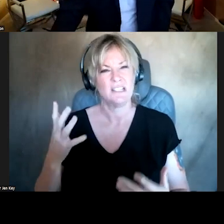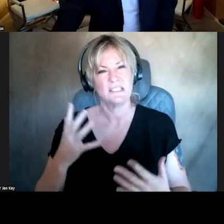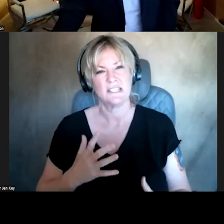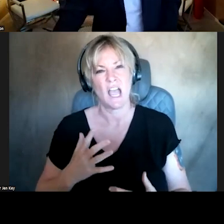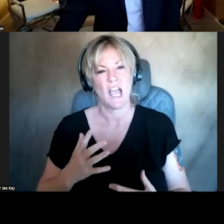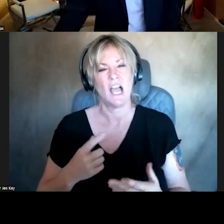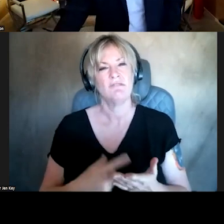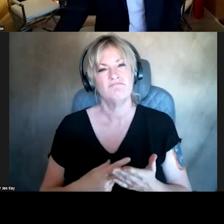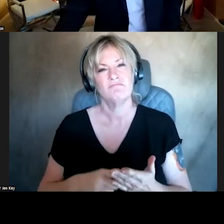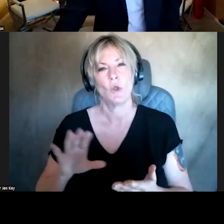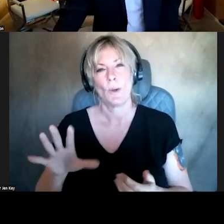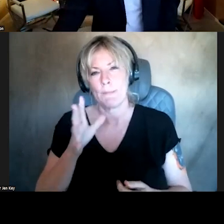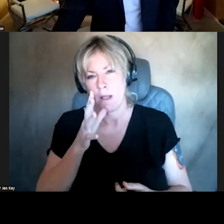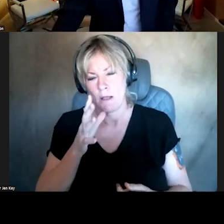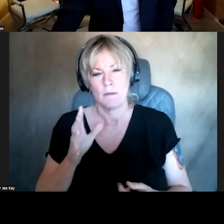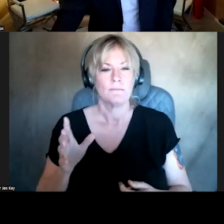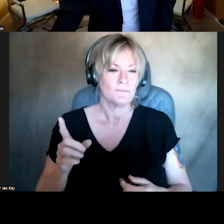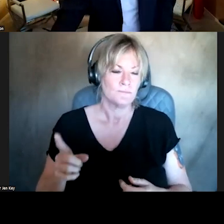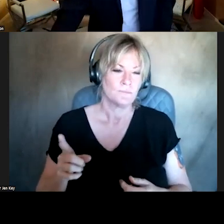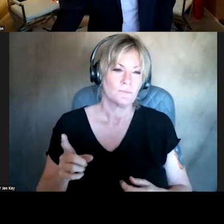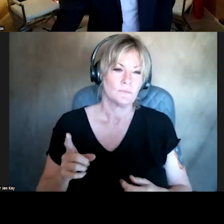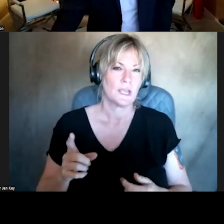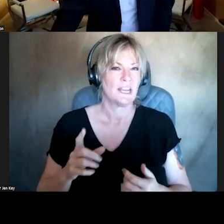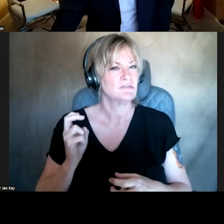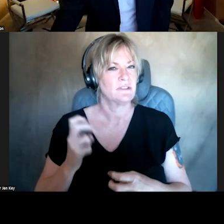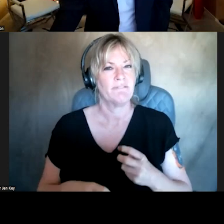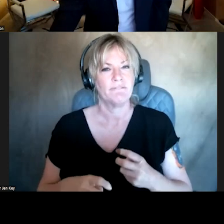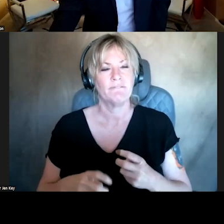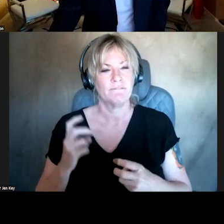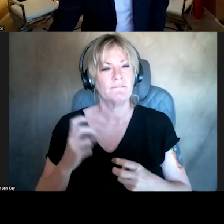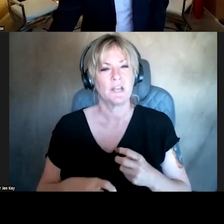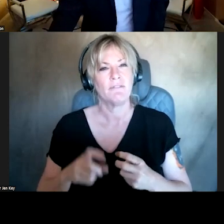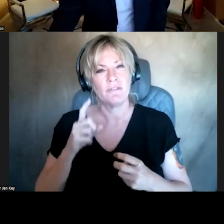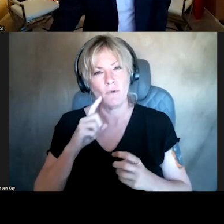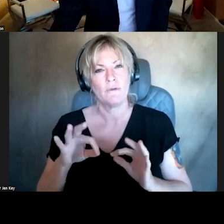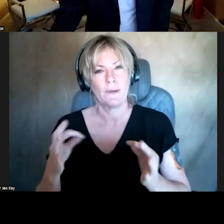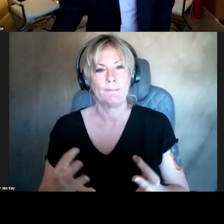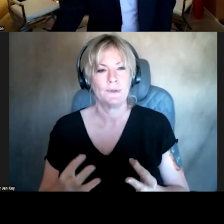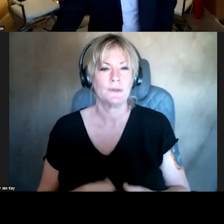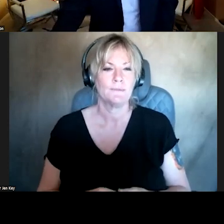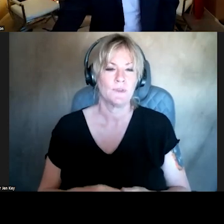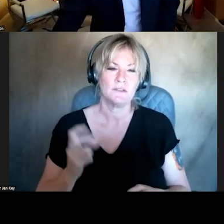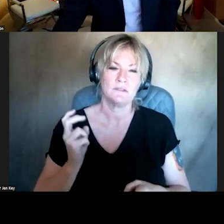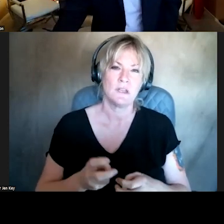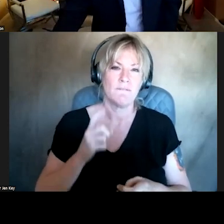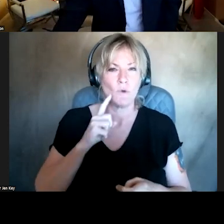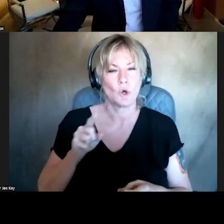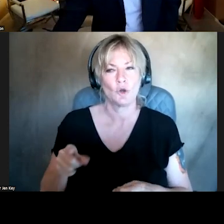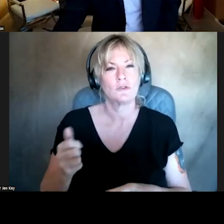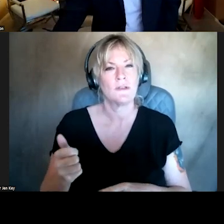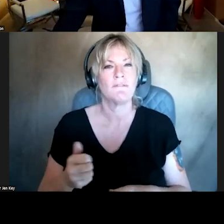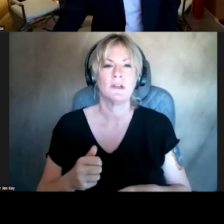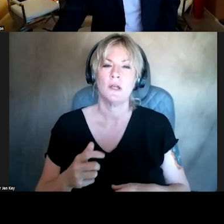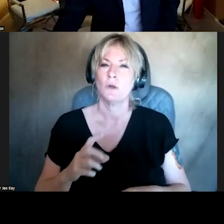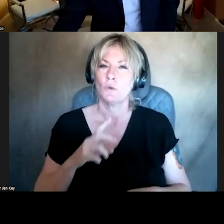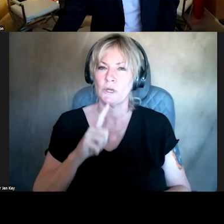Talking about her mother and how difficult it was for the family and how difficult it was for her. It was a very